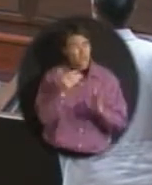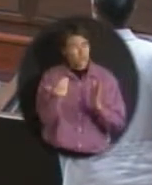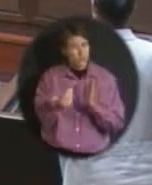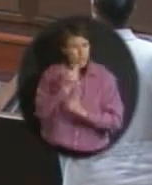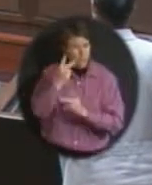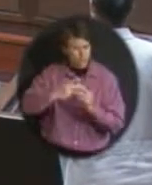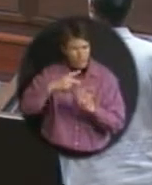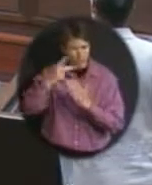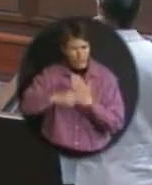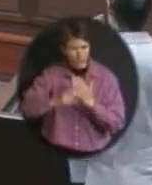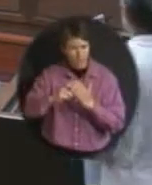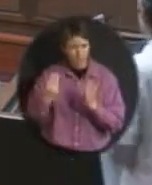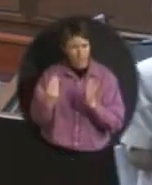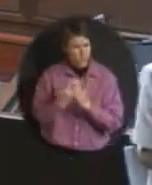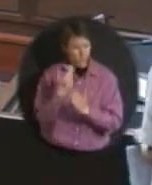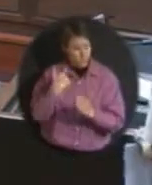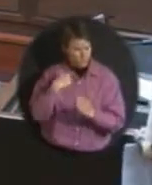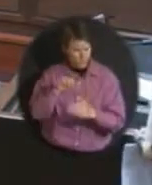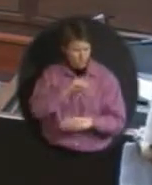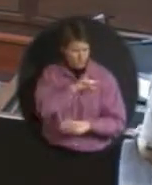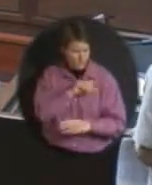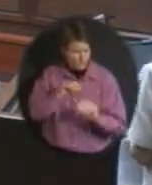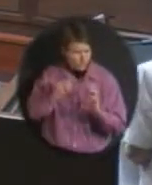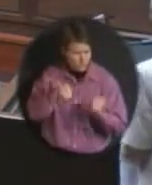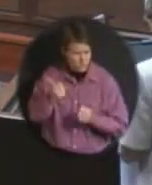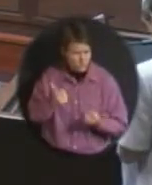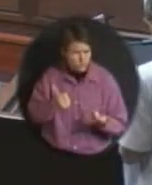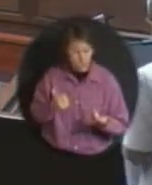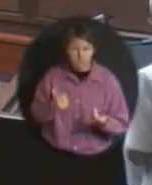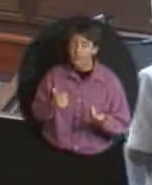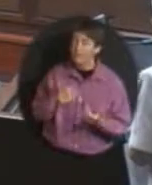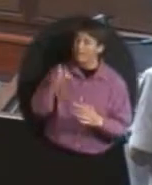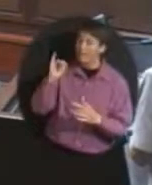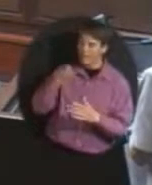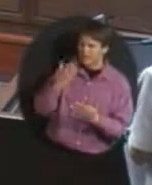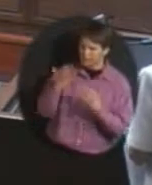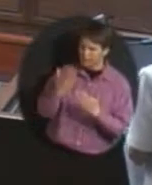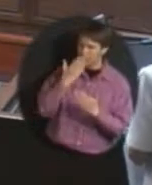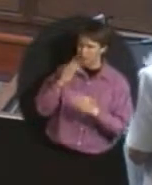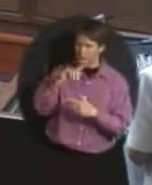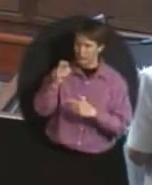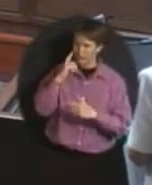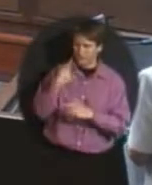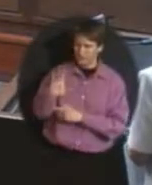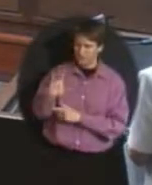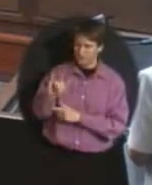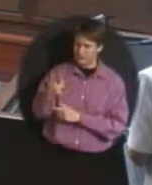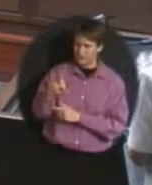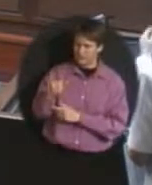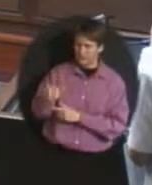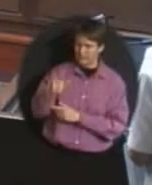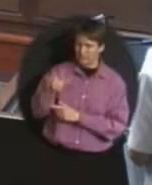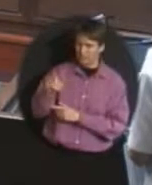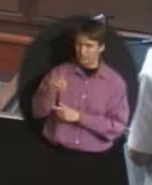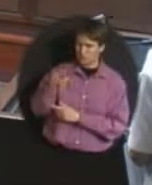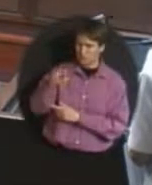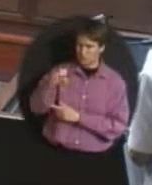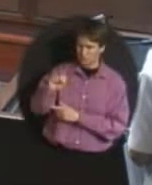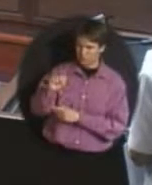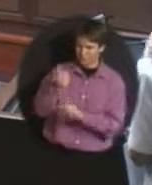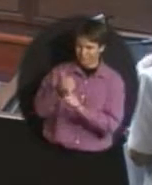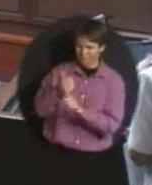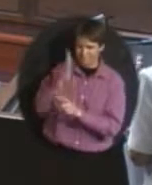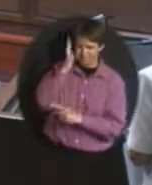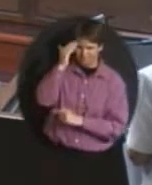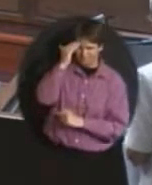program or just new that we qualify? Can you clarify a little bit? Well, that's probably a question for Cindy Jones. I don't know exactly.